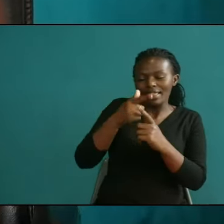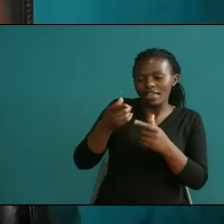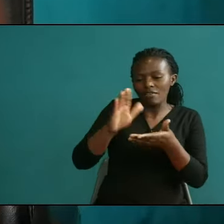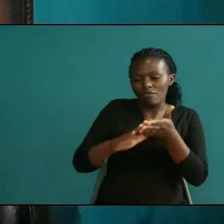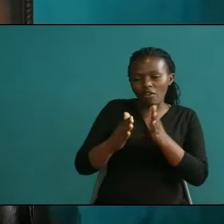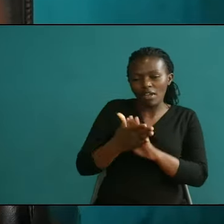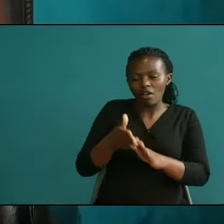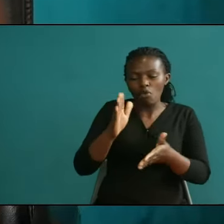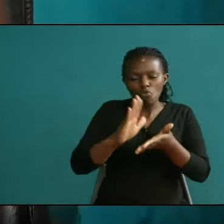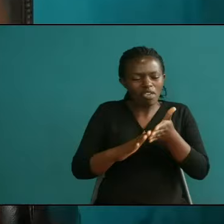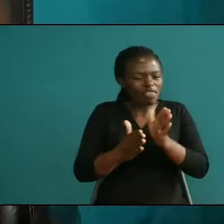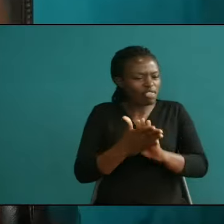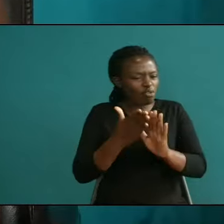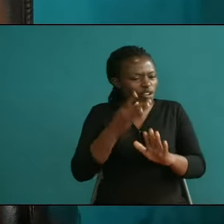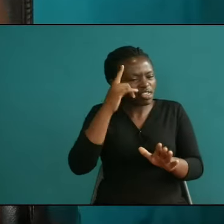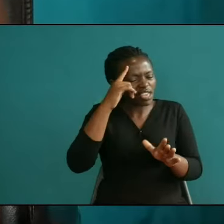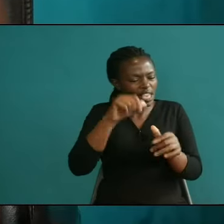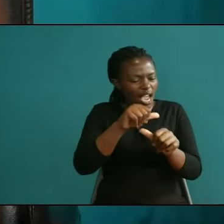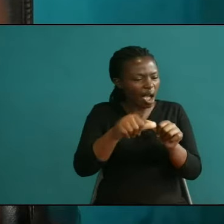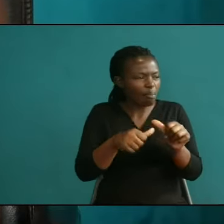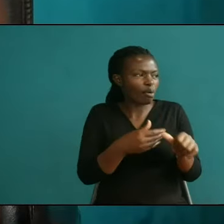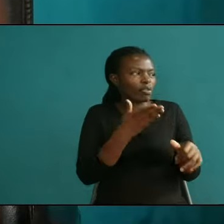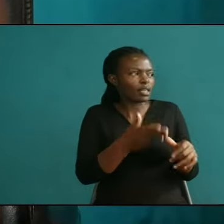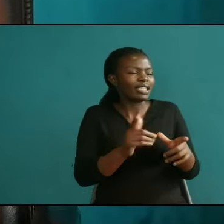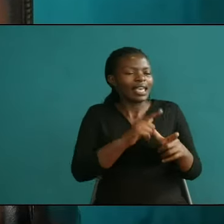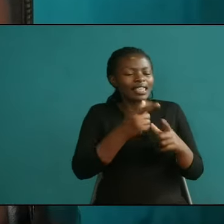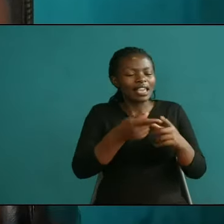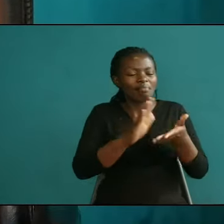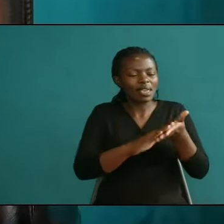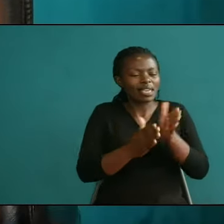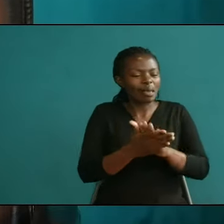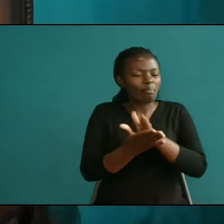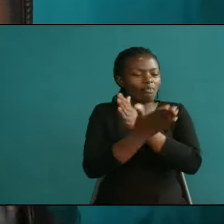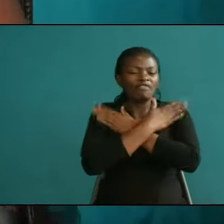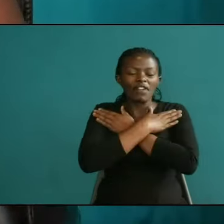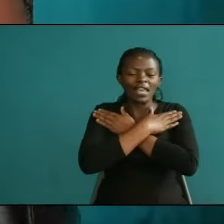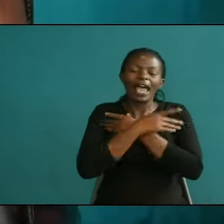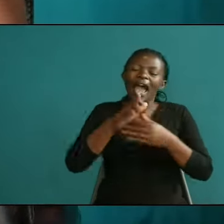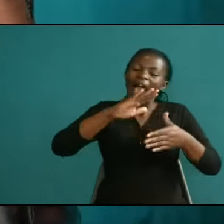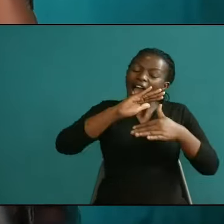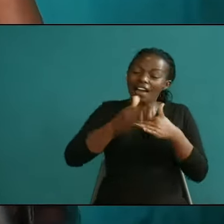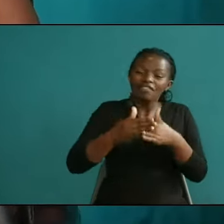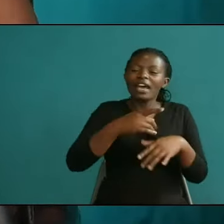without qualification. Even so, she became his friend. So